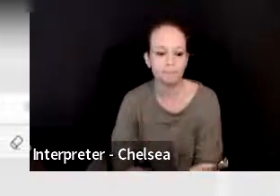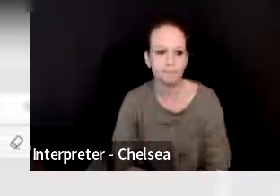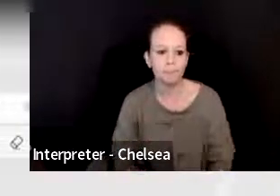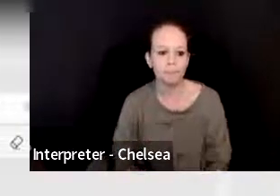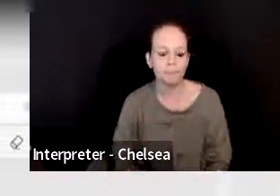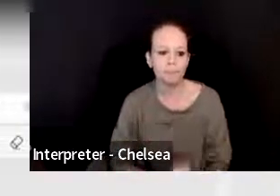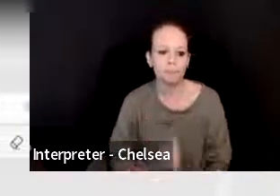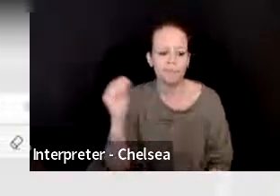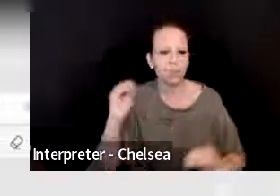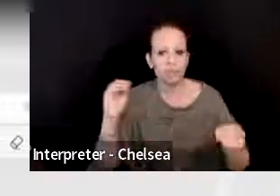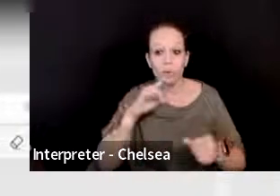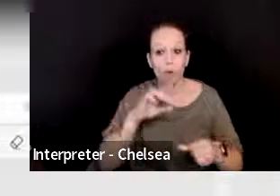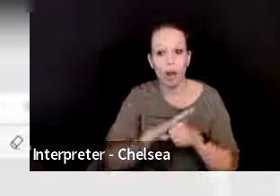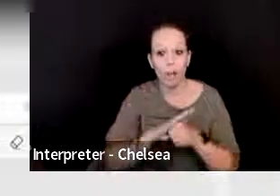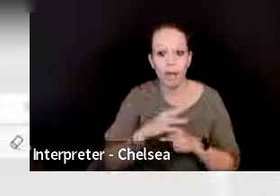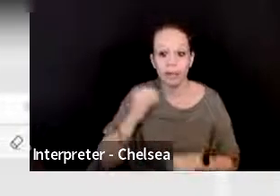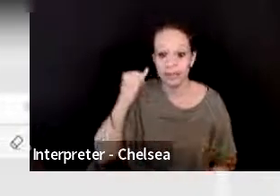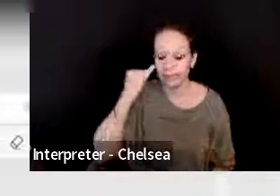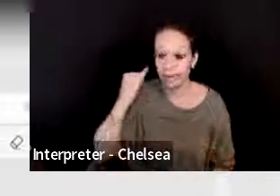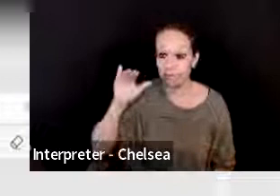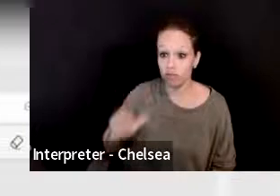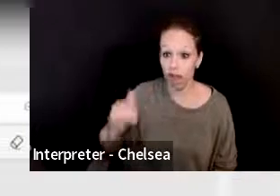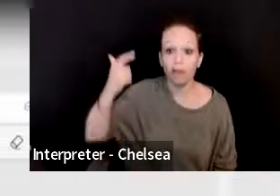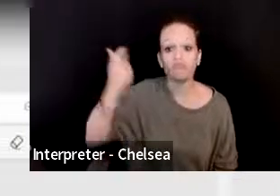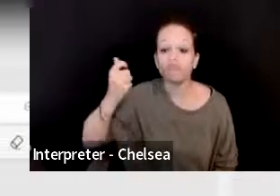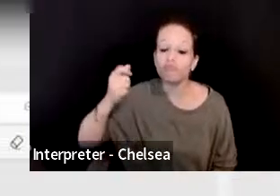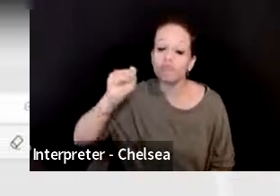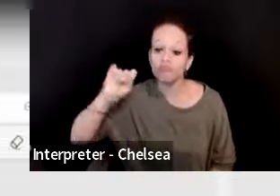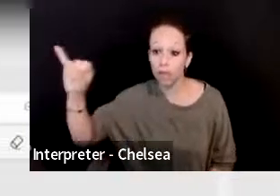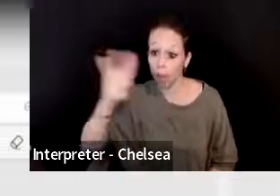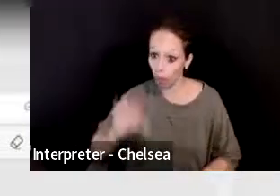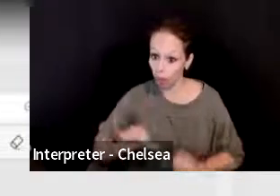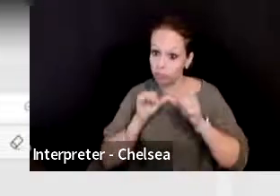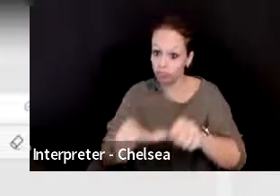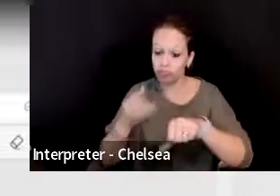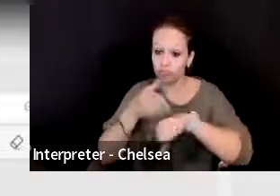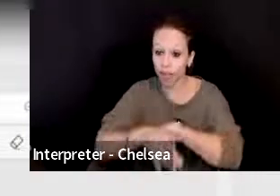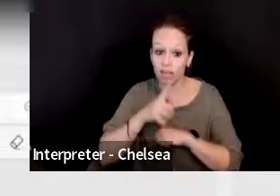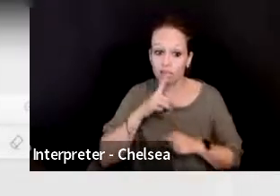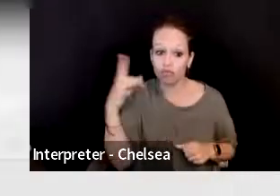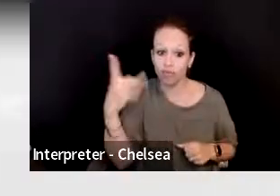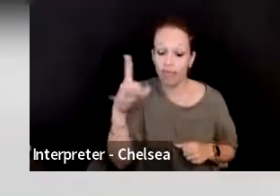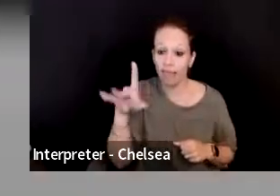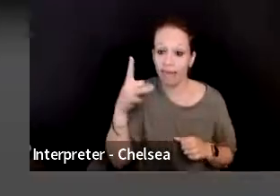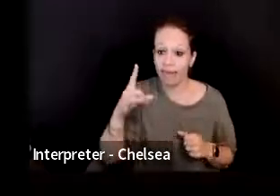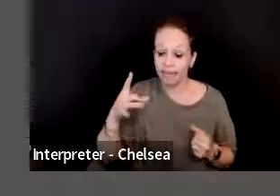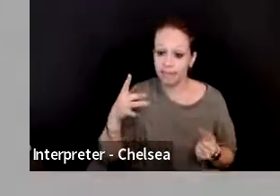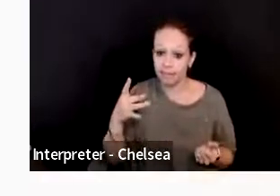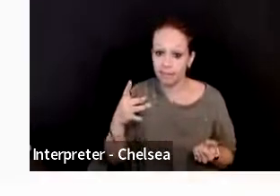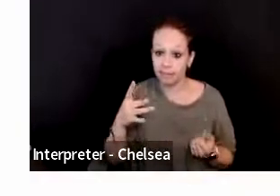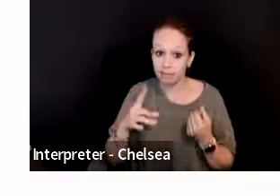no guarantee a child who receives SSI will continue to be eligible for a benefit as an